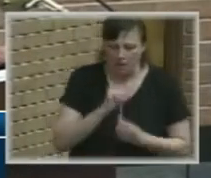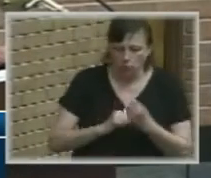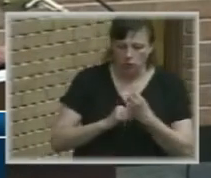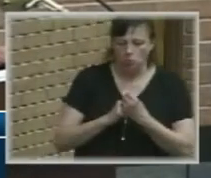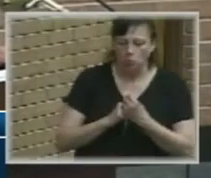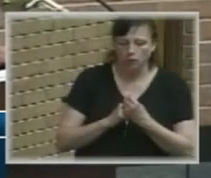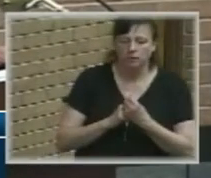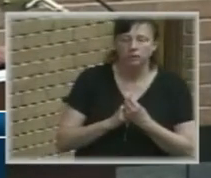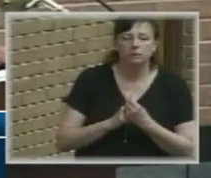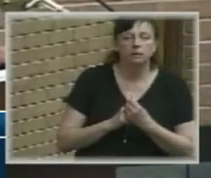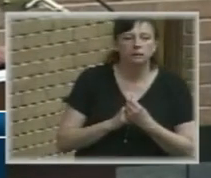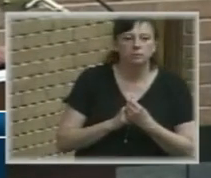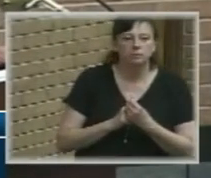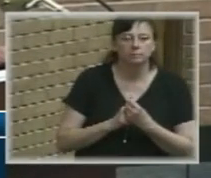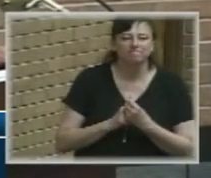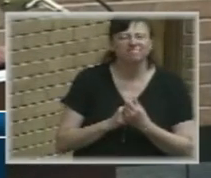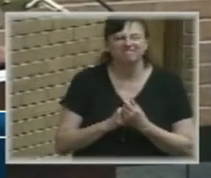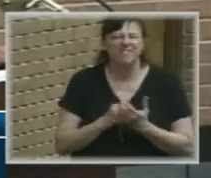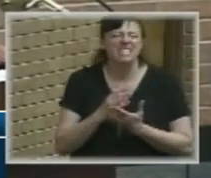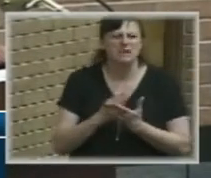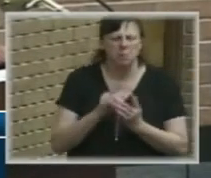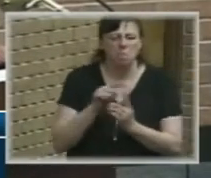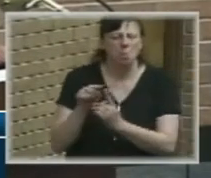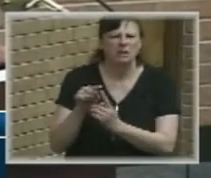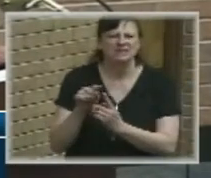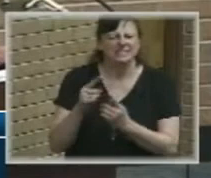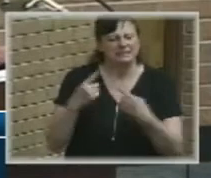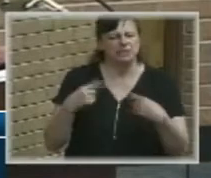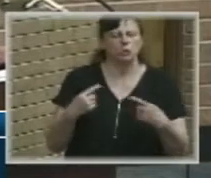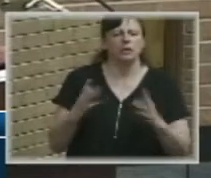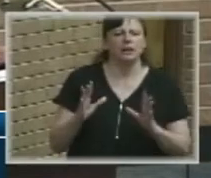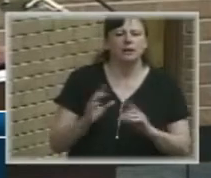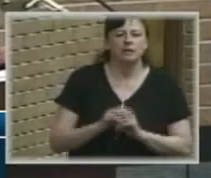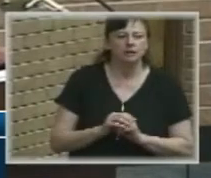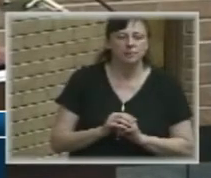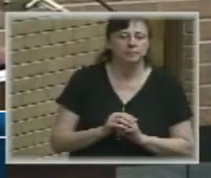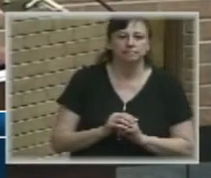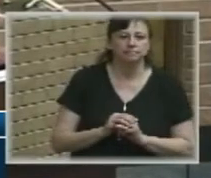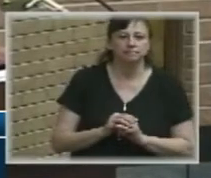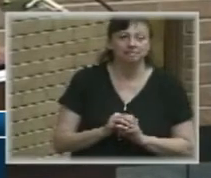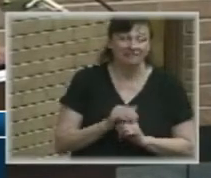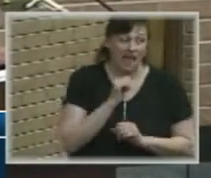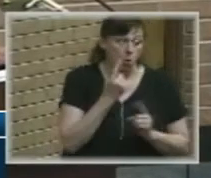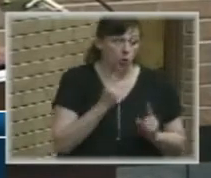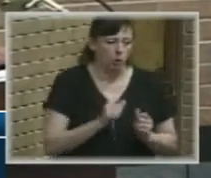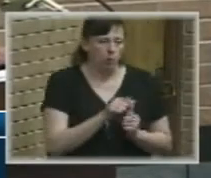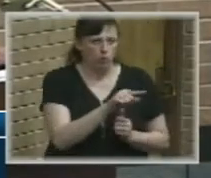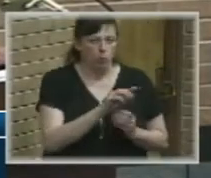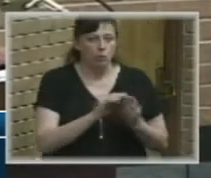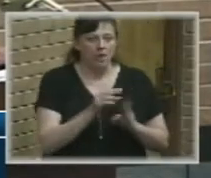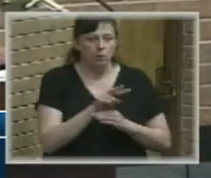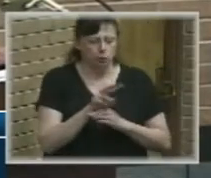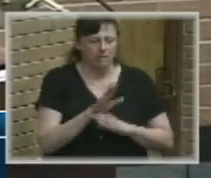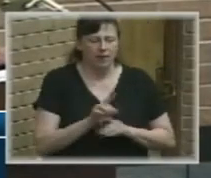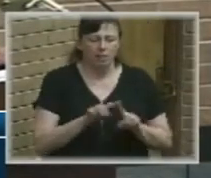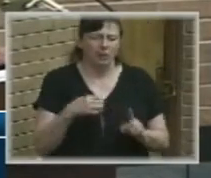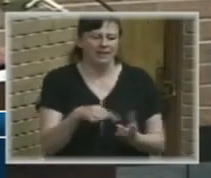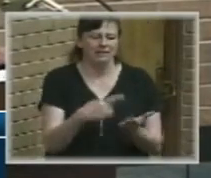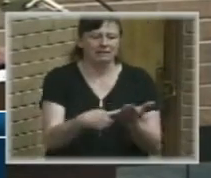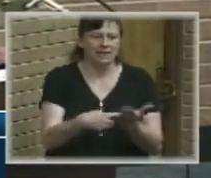guess. He disagreed with some points. I will say right now that I don't agree with what you said, but we can hash that out another